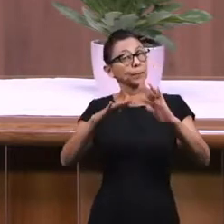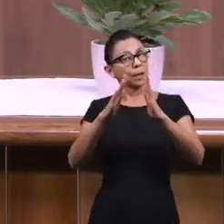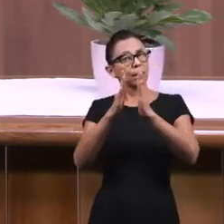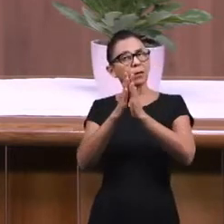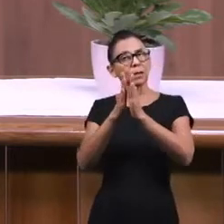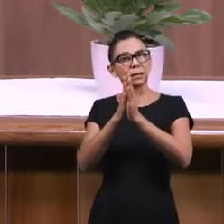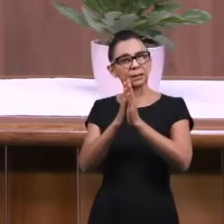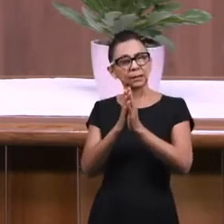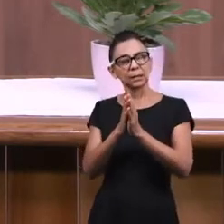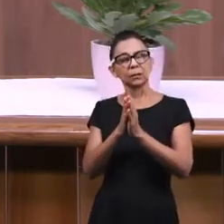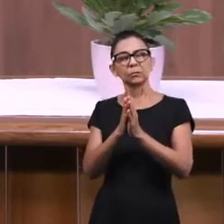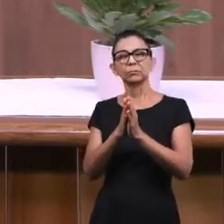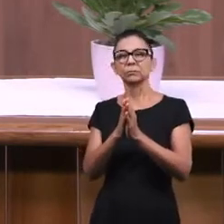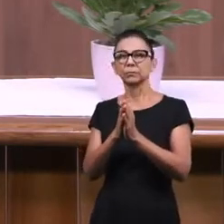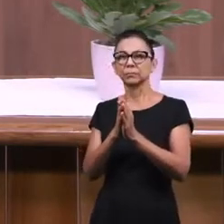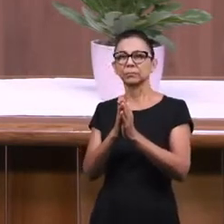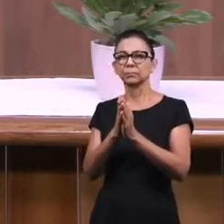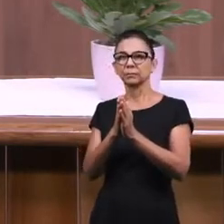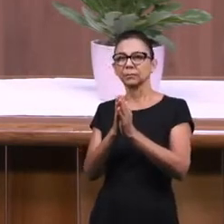him, "Brethren,